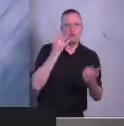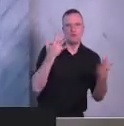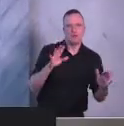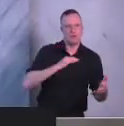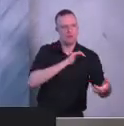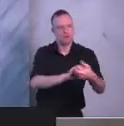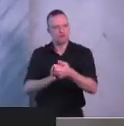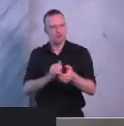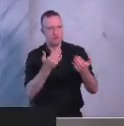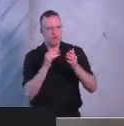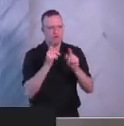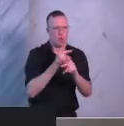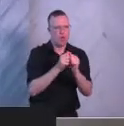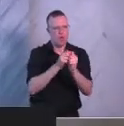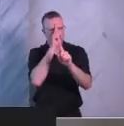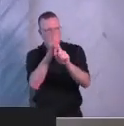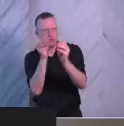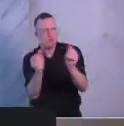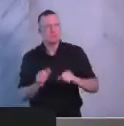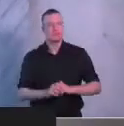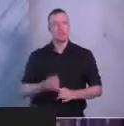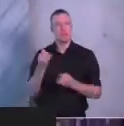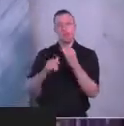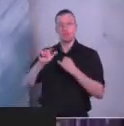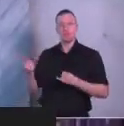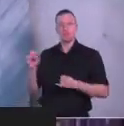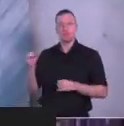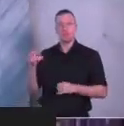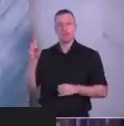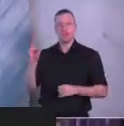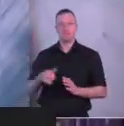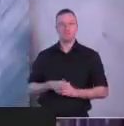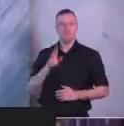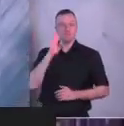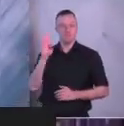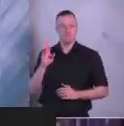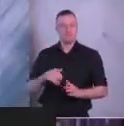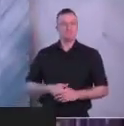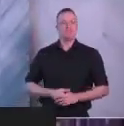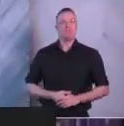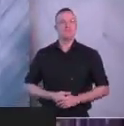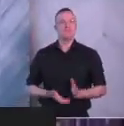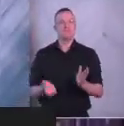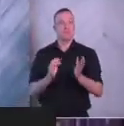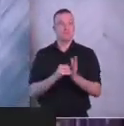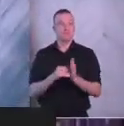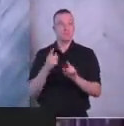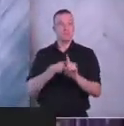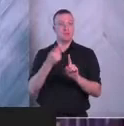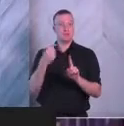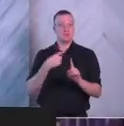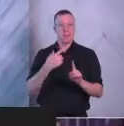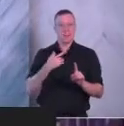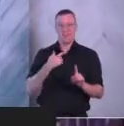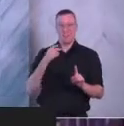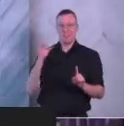Thank you. And finally, over to Shelley. Hi. Again, going from the question, I think this